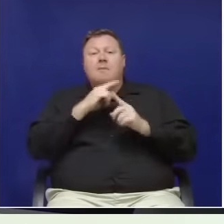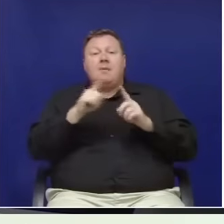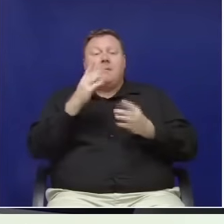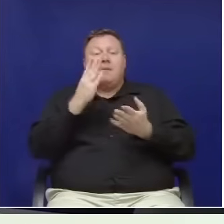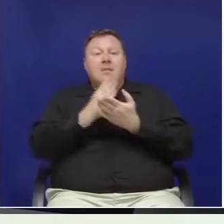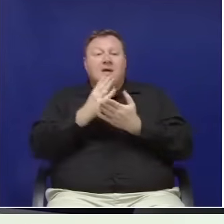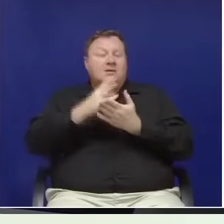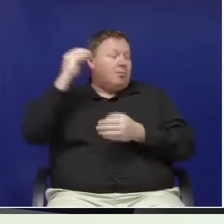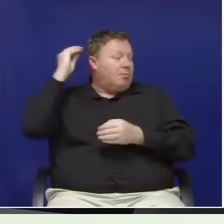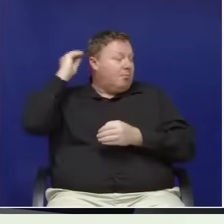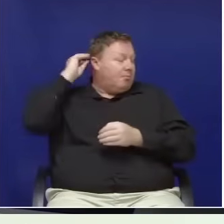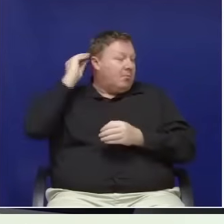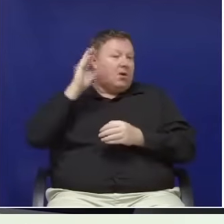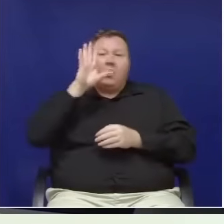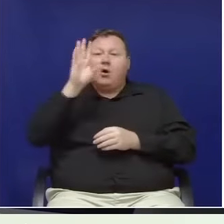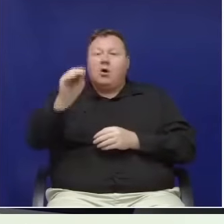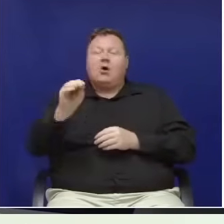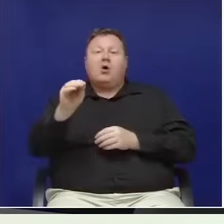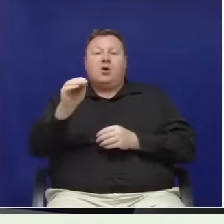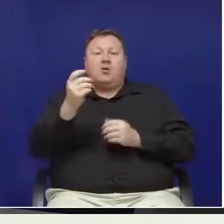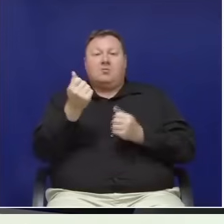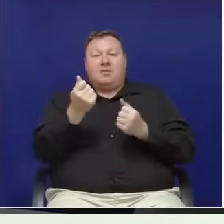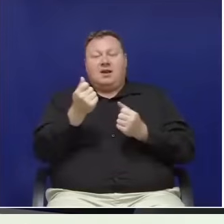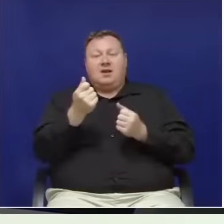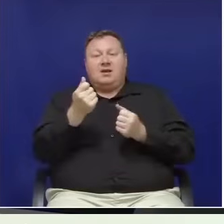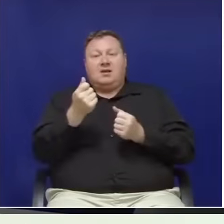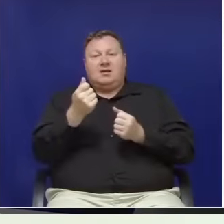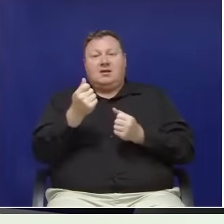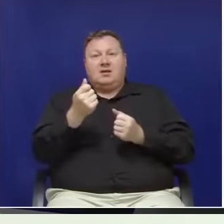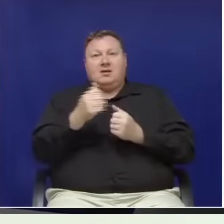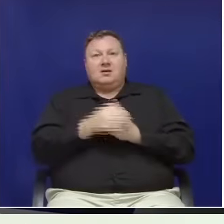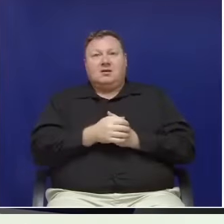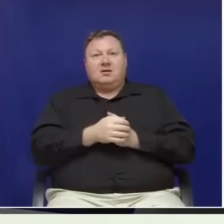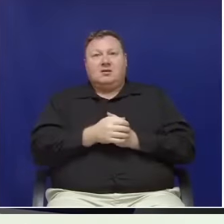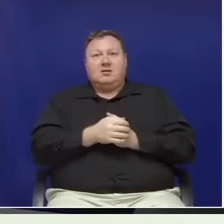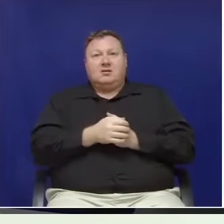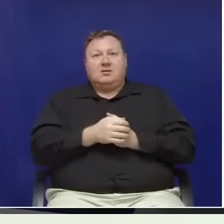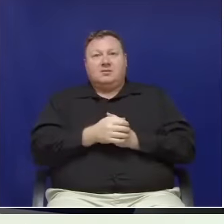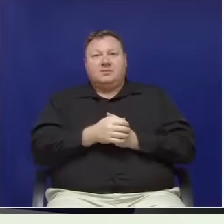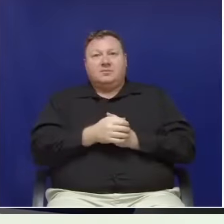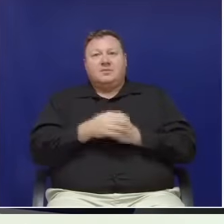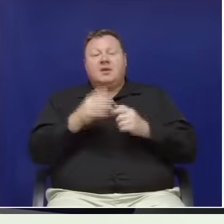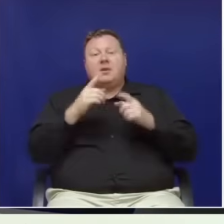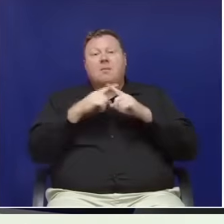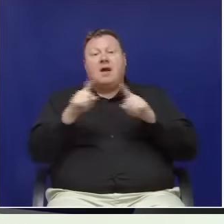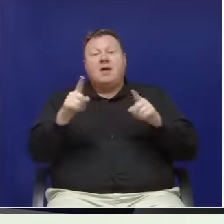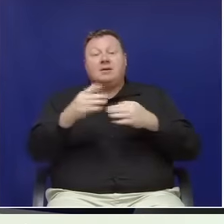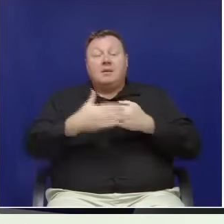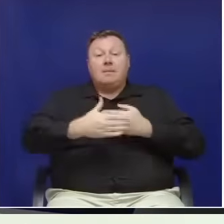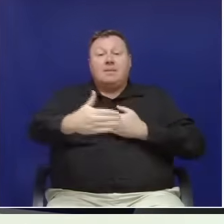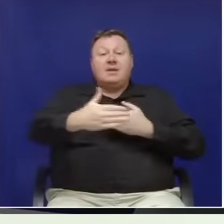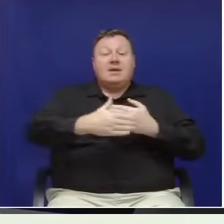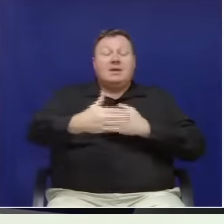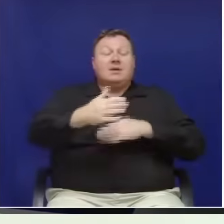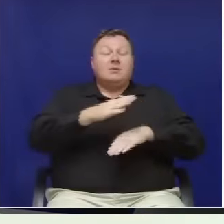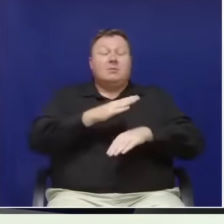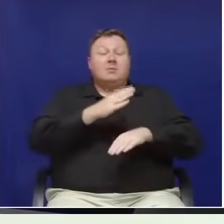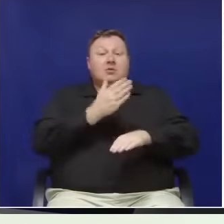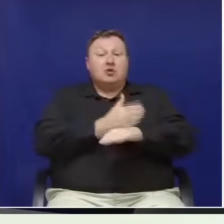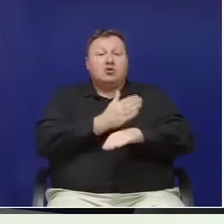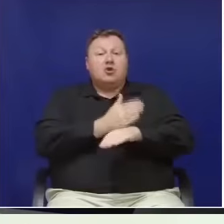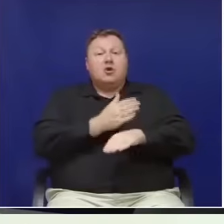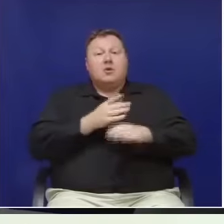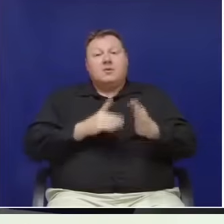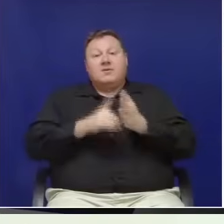for money in terms of our budget. We are, however, in the medium-term development plan of